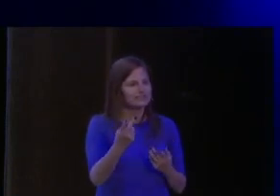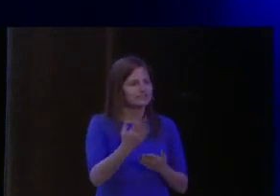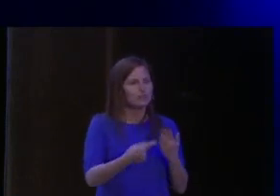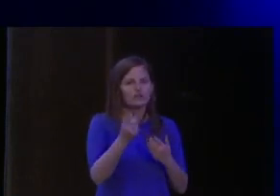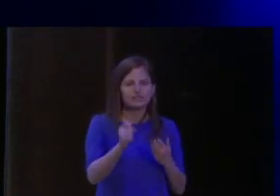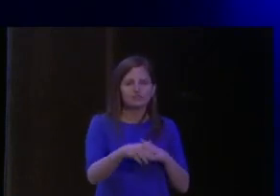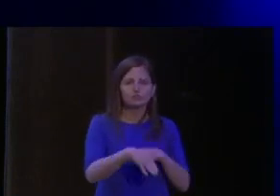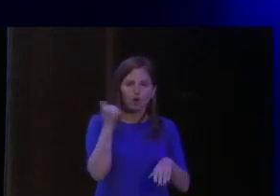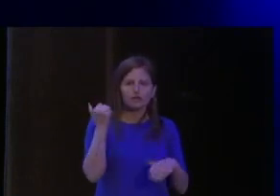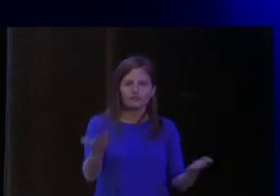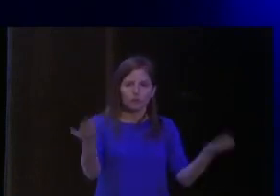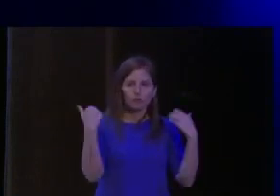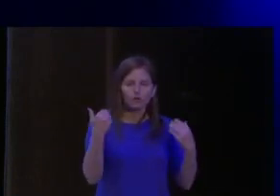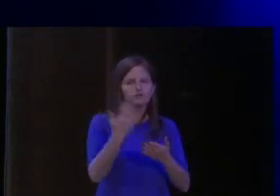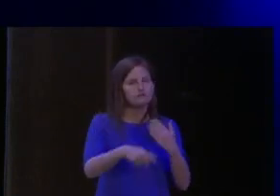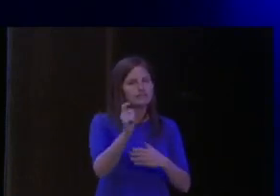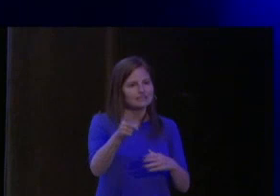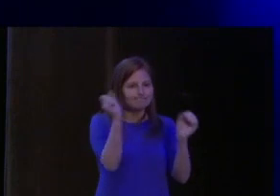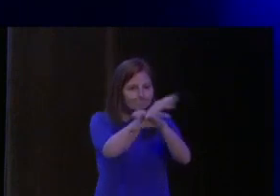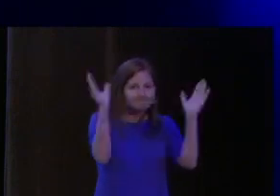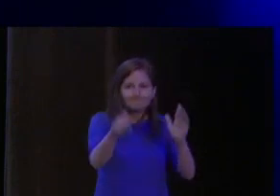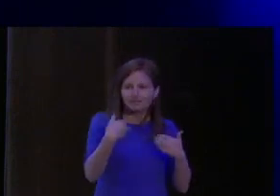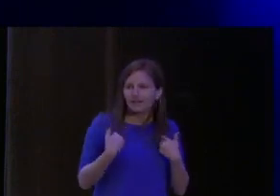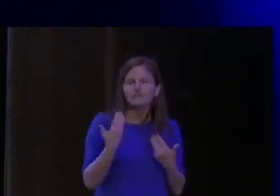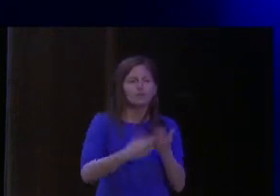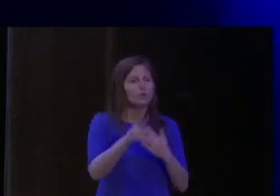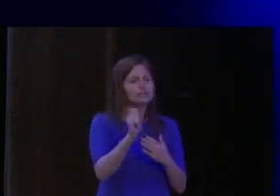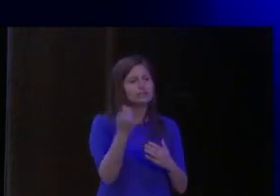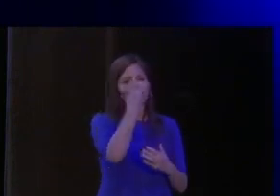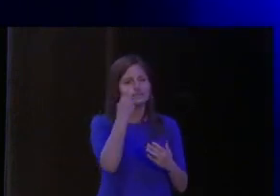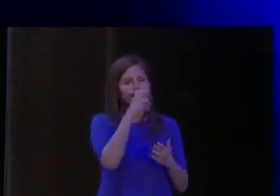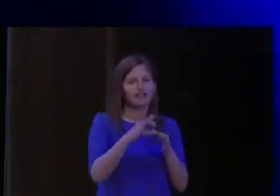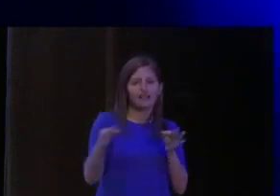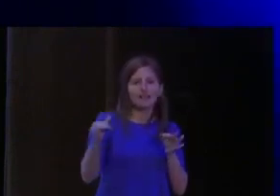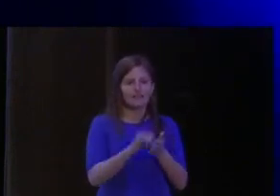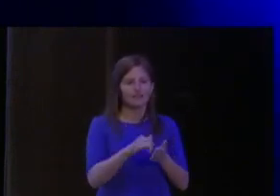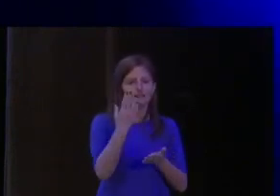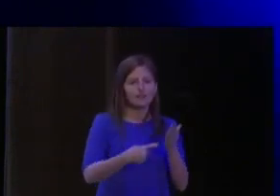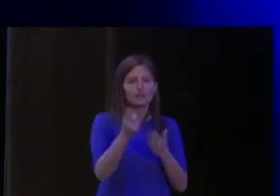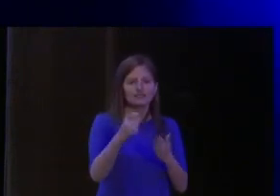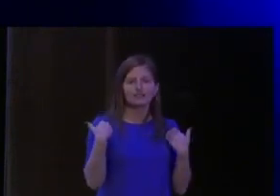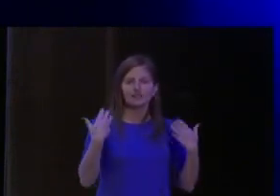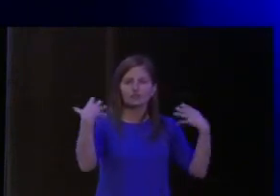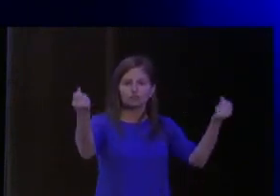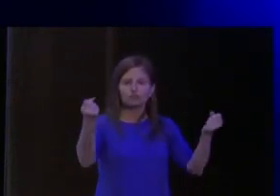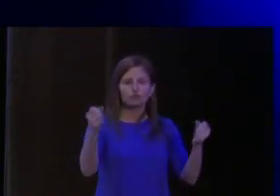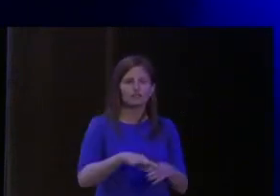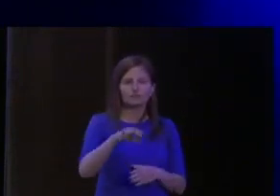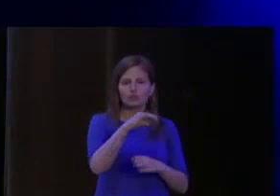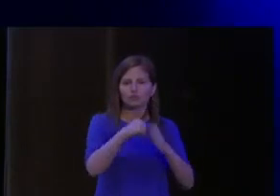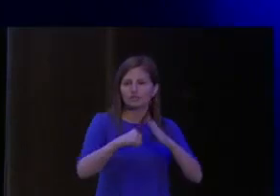has to call it forth. Somebody has to have a vision. Somebody has to articulate it. Somebody has to have a strong